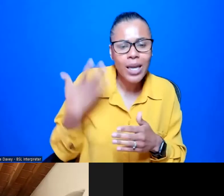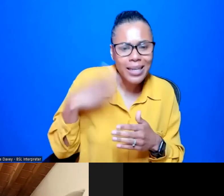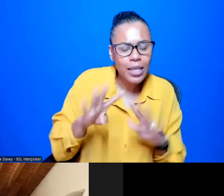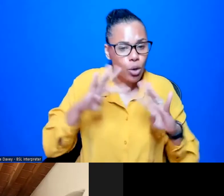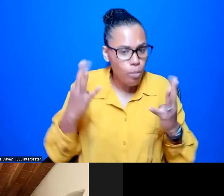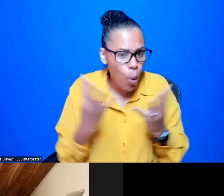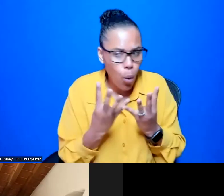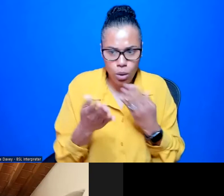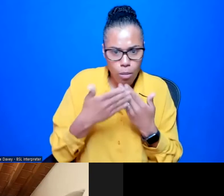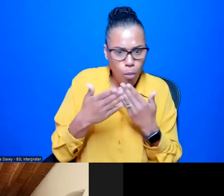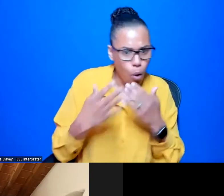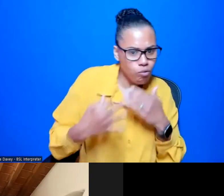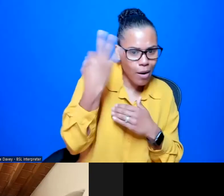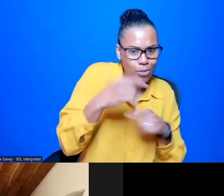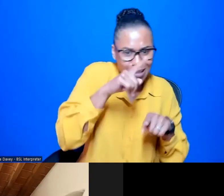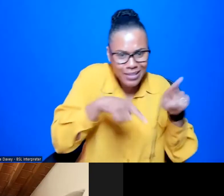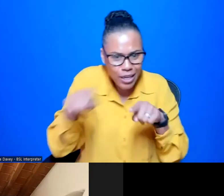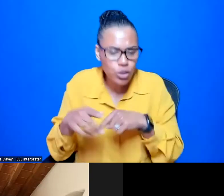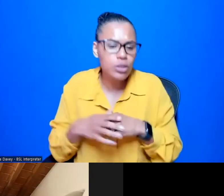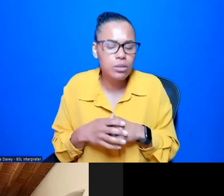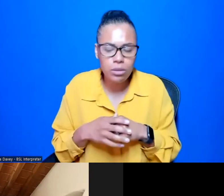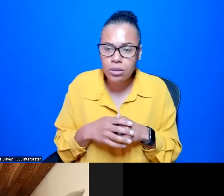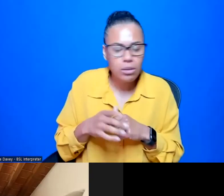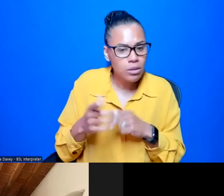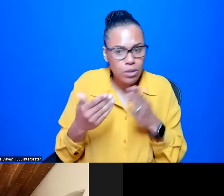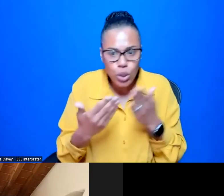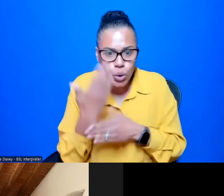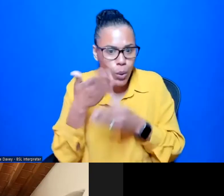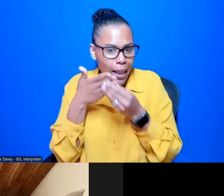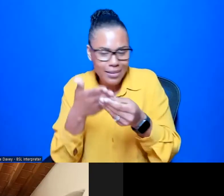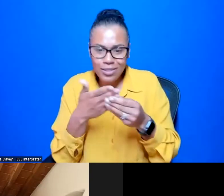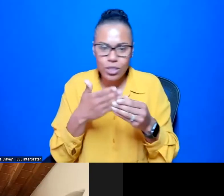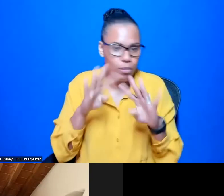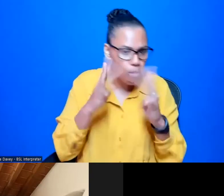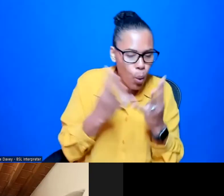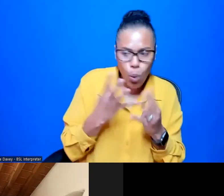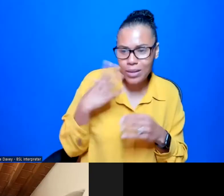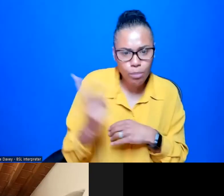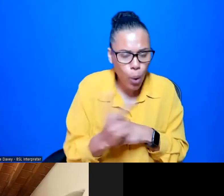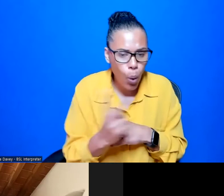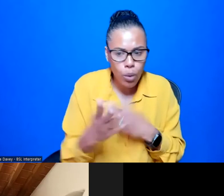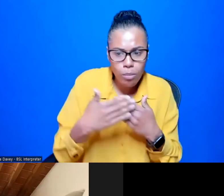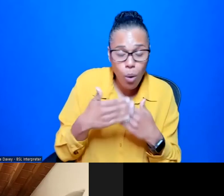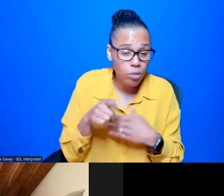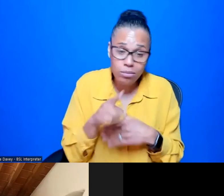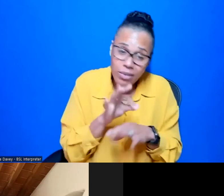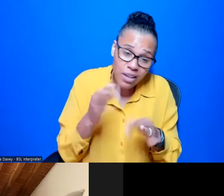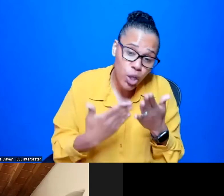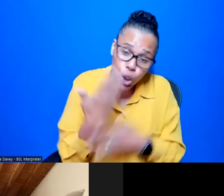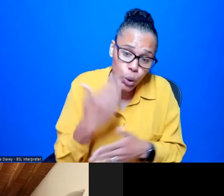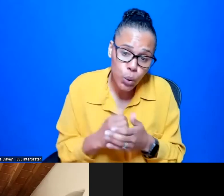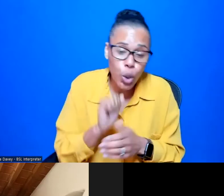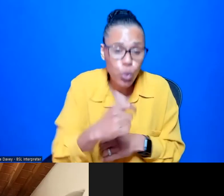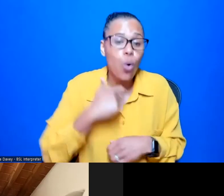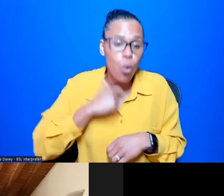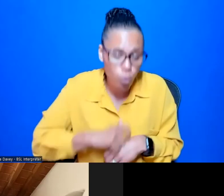coaching levels. And these are not new issues. These aren't rehearsals. And for you in your roles at UEFA, at Puma,